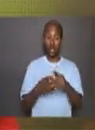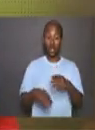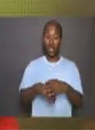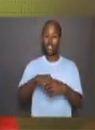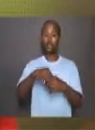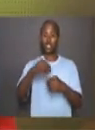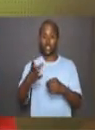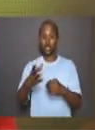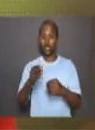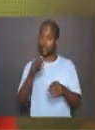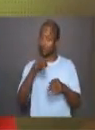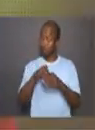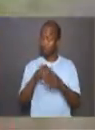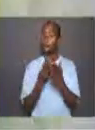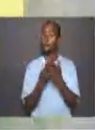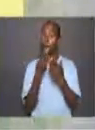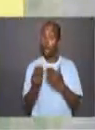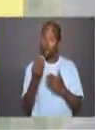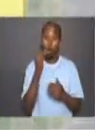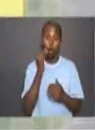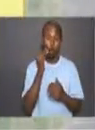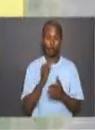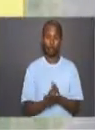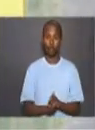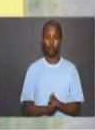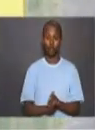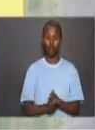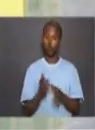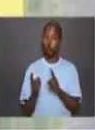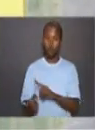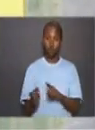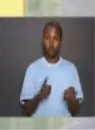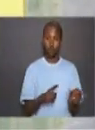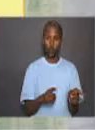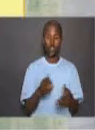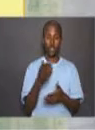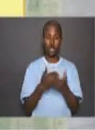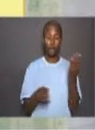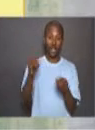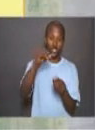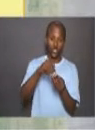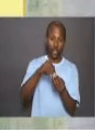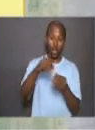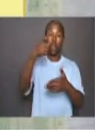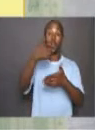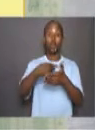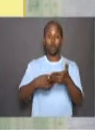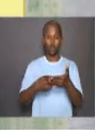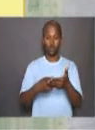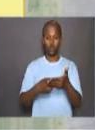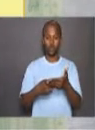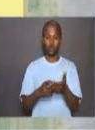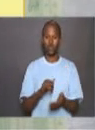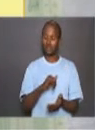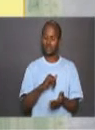expenses in buying a home. There are also some additional costs,